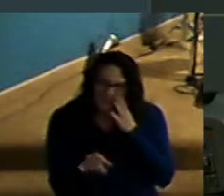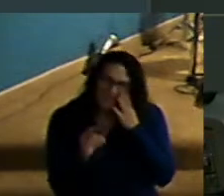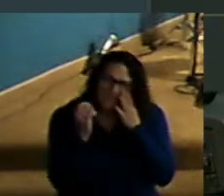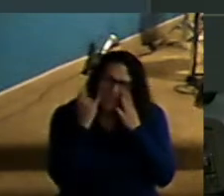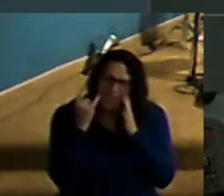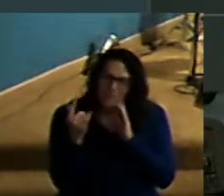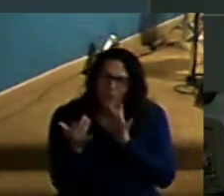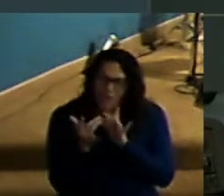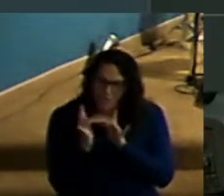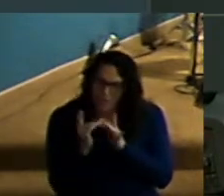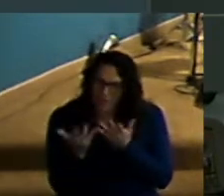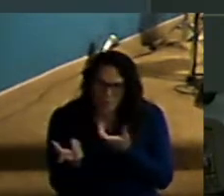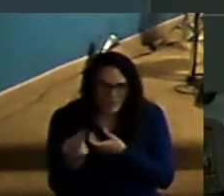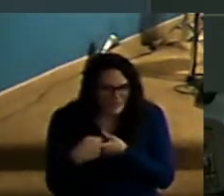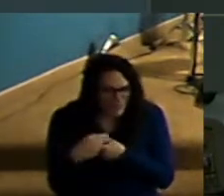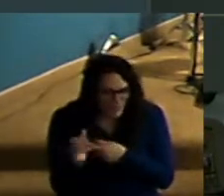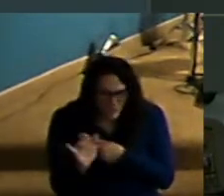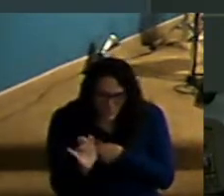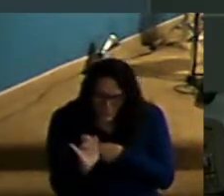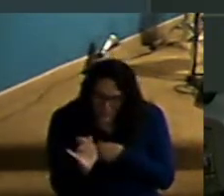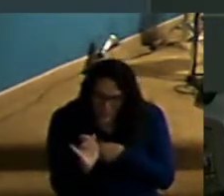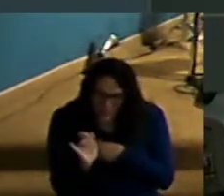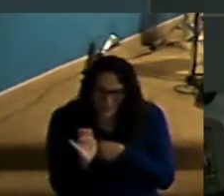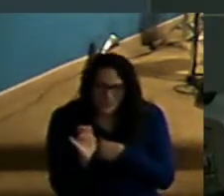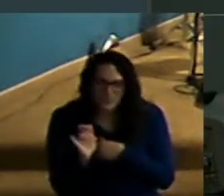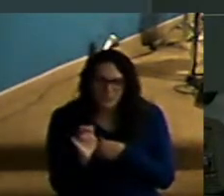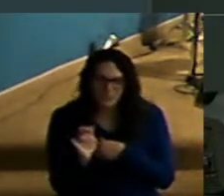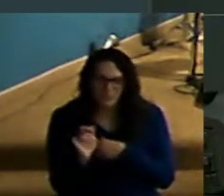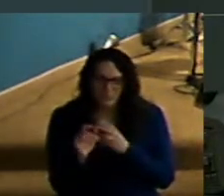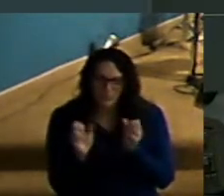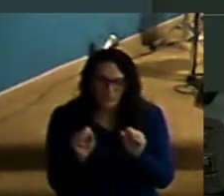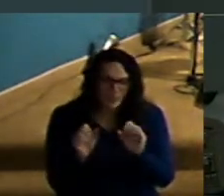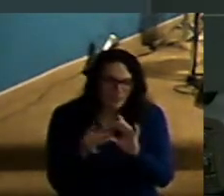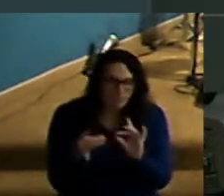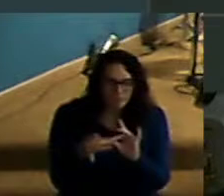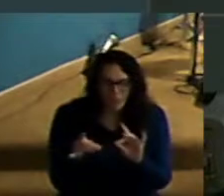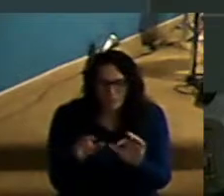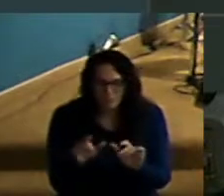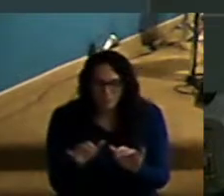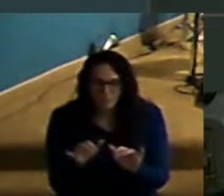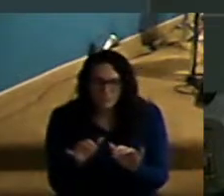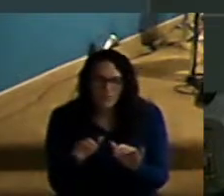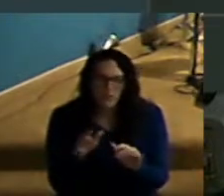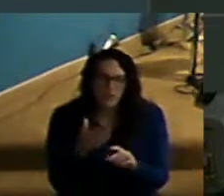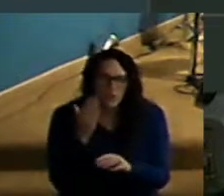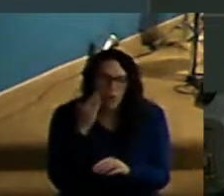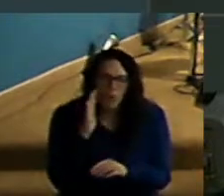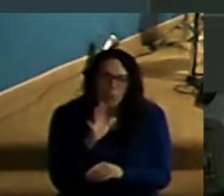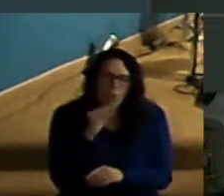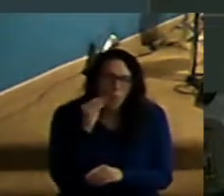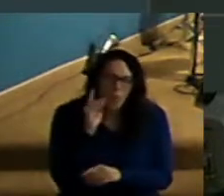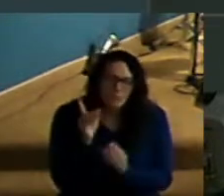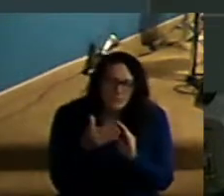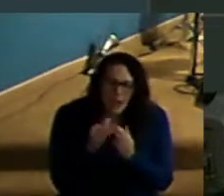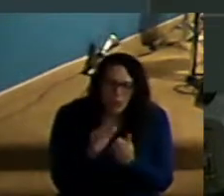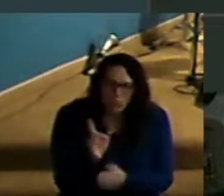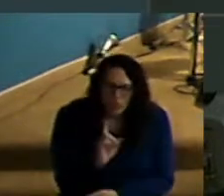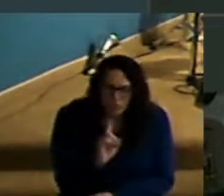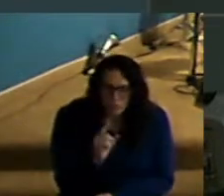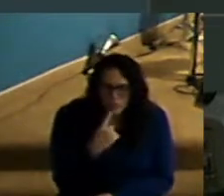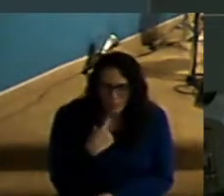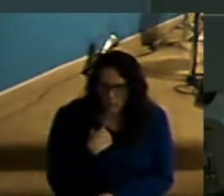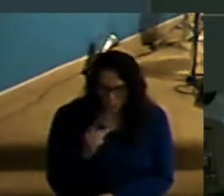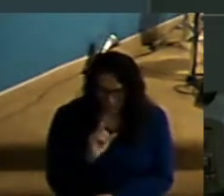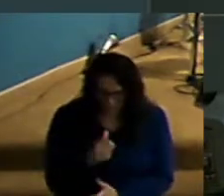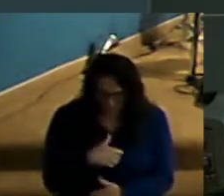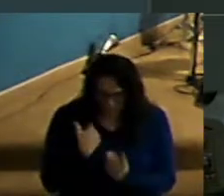those of you who are online, I'd love for you to participate too by putting in the comments. I just want to know your hometown. And so you can say, you know, where you live,